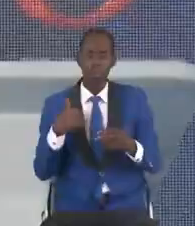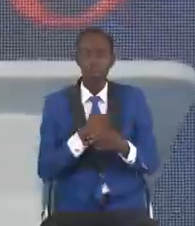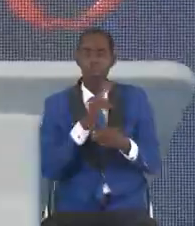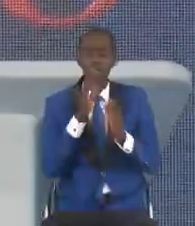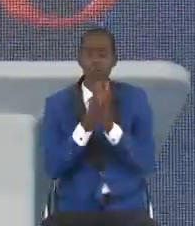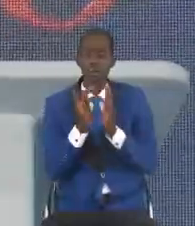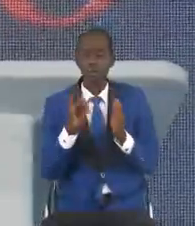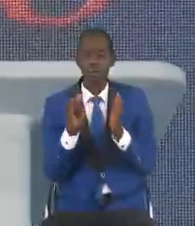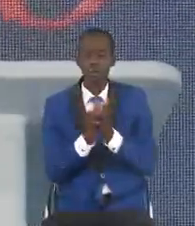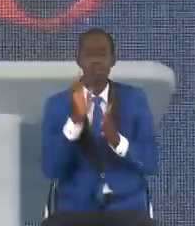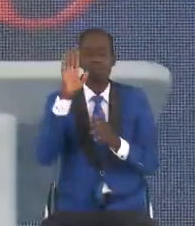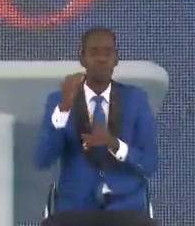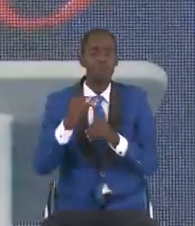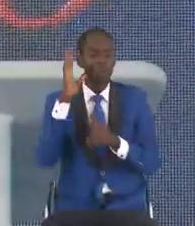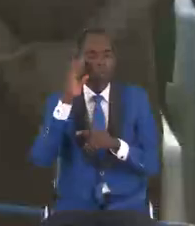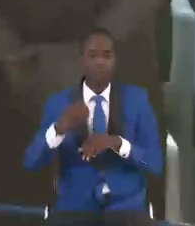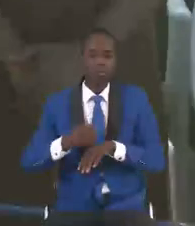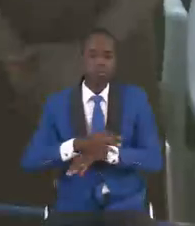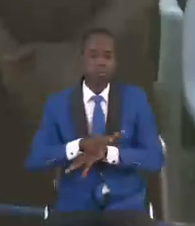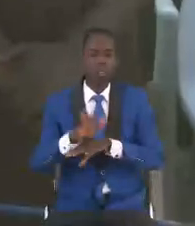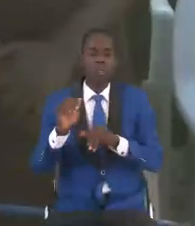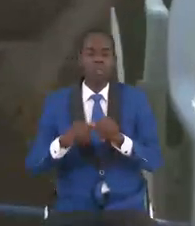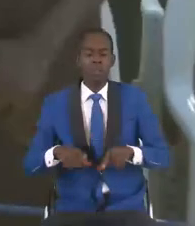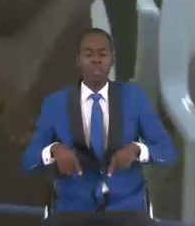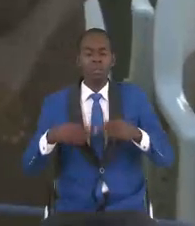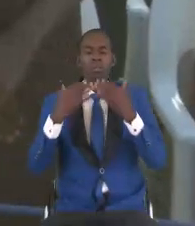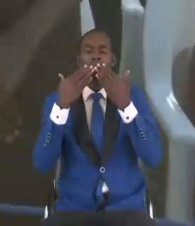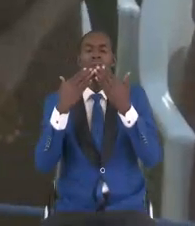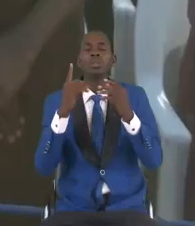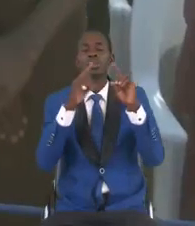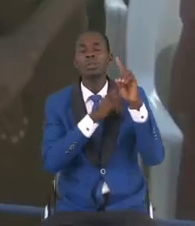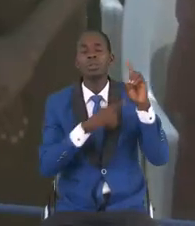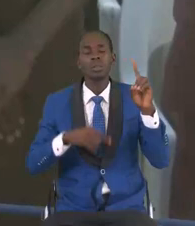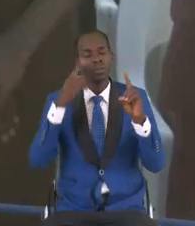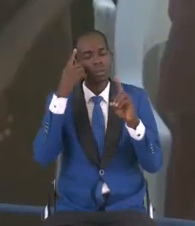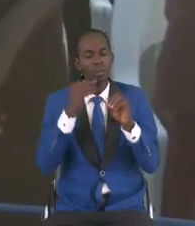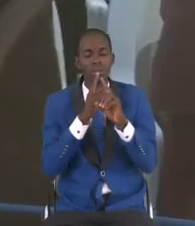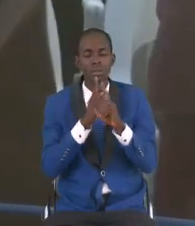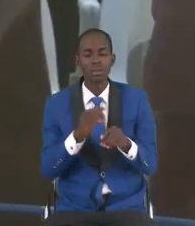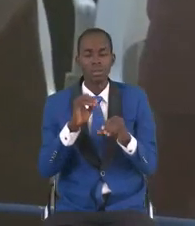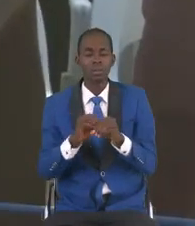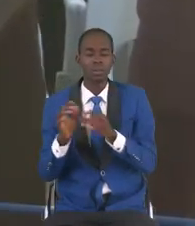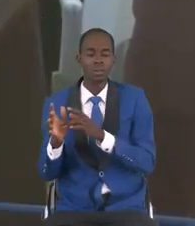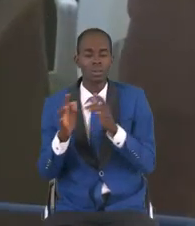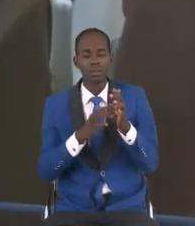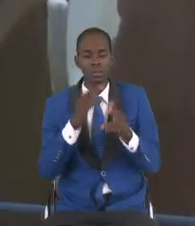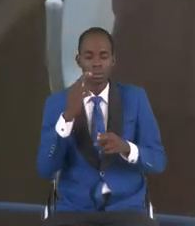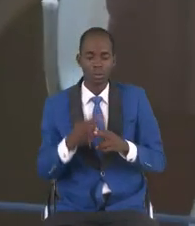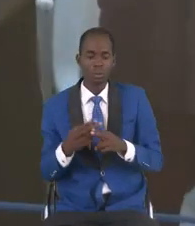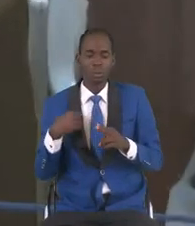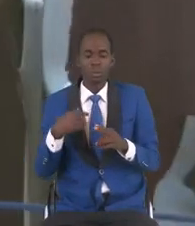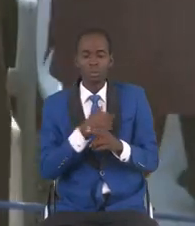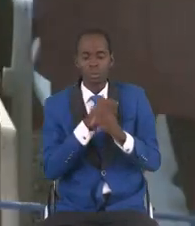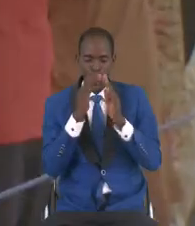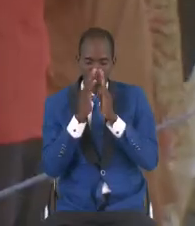will impact every life. Thank you, Lord, for the answer. In Jesus' name we